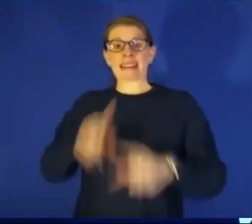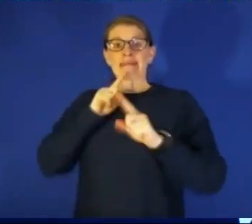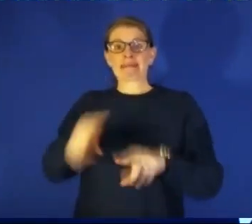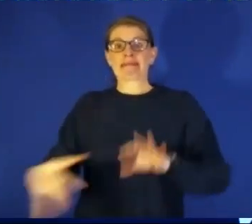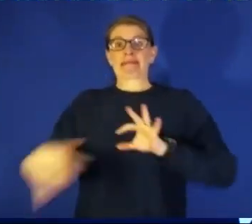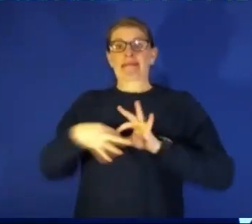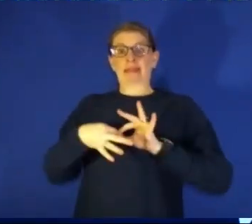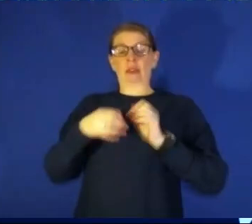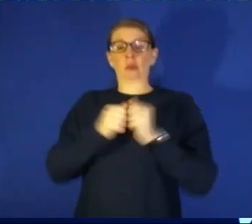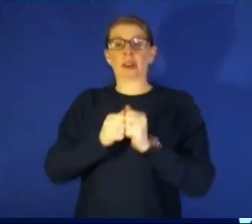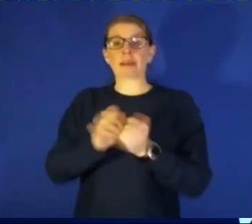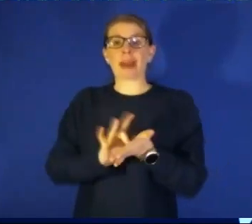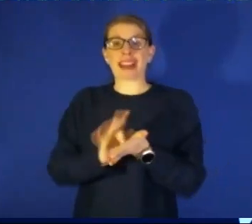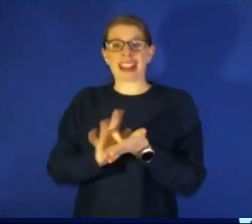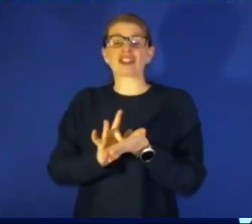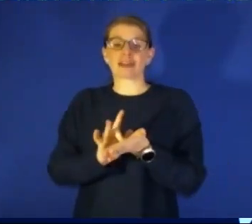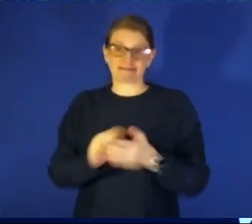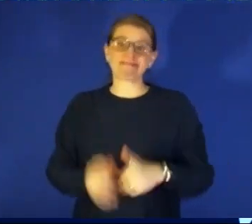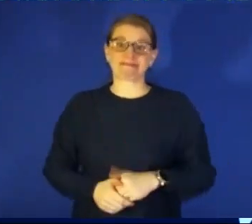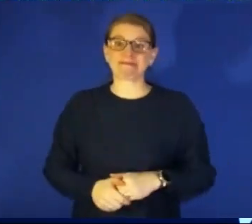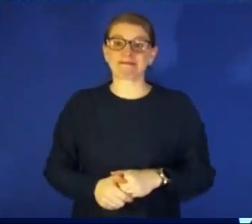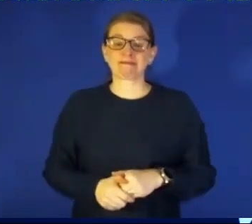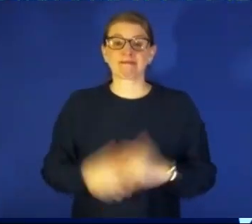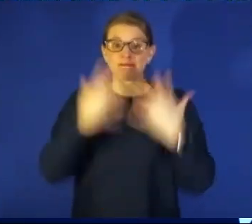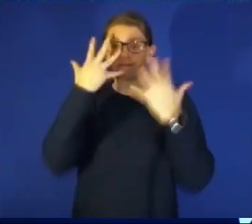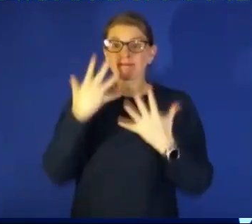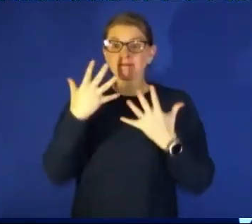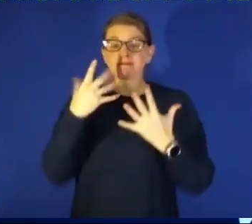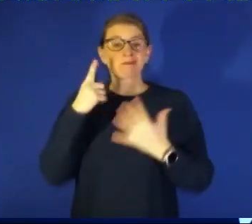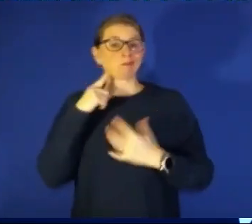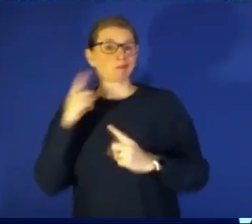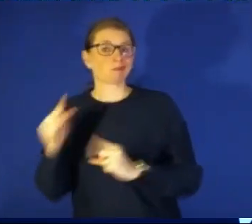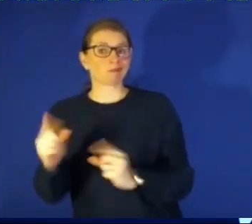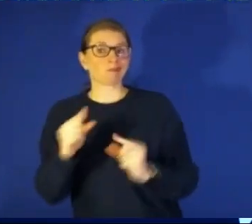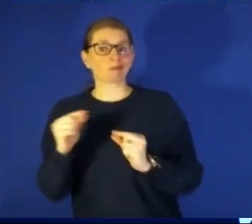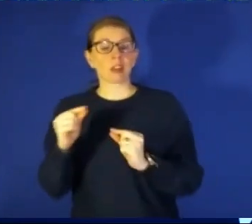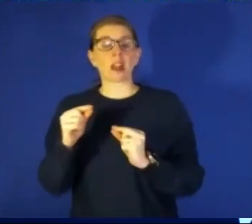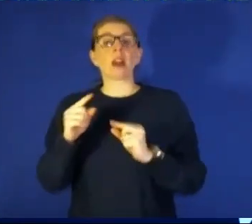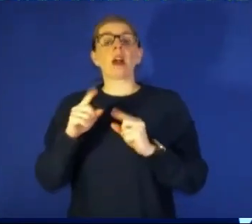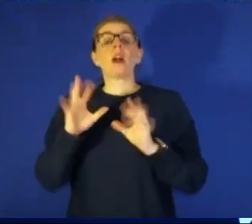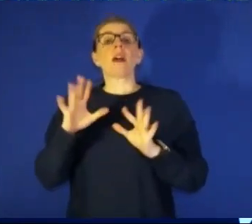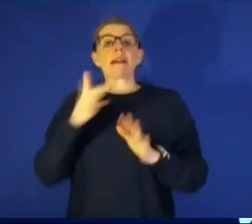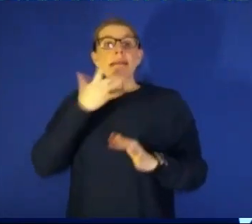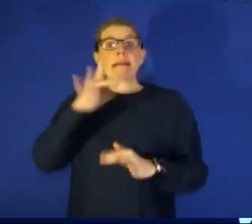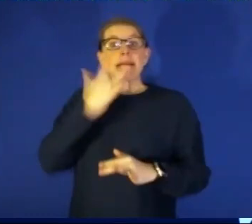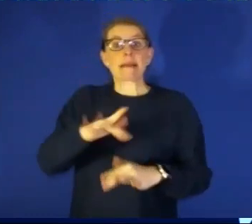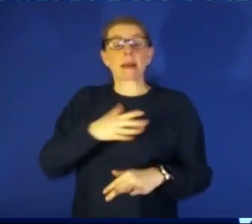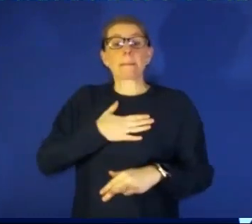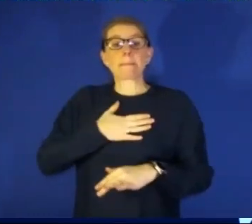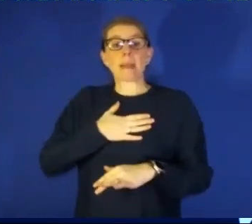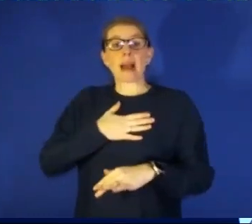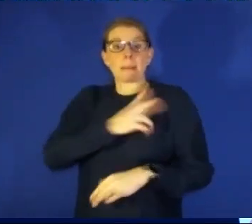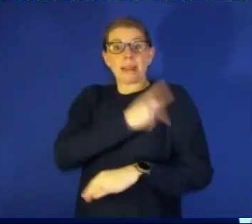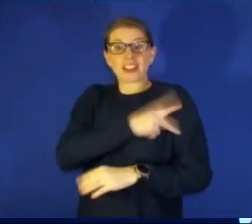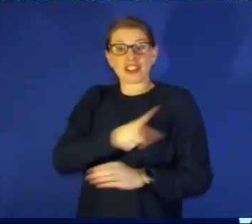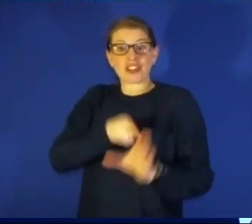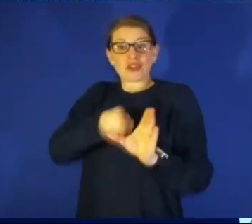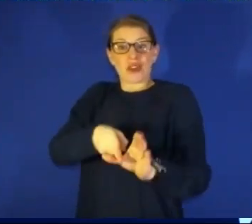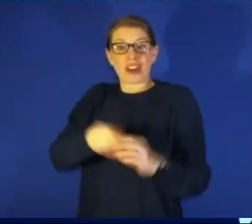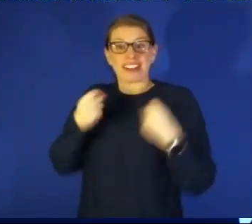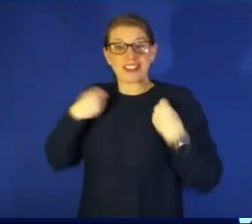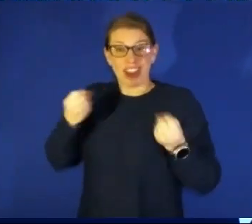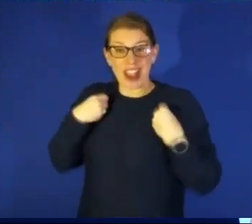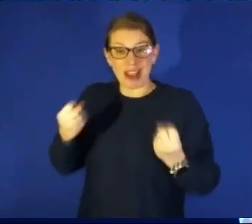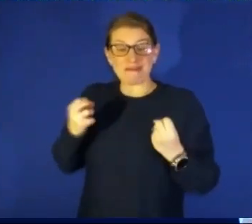And fortunately, I'm beginning to hear a little bit of light at the end of the tunnel that my patients are joining their gyms, they're going back